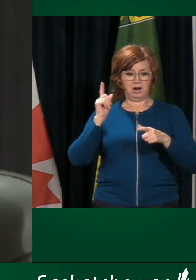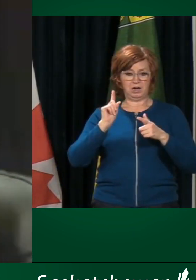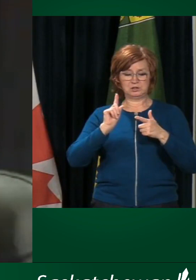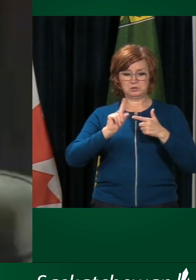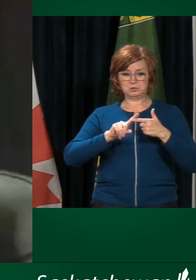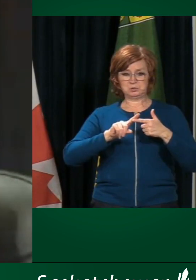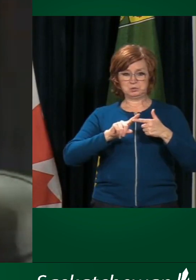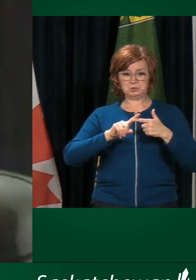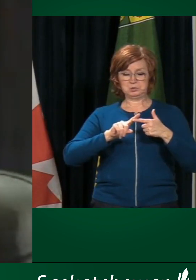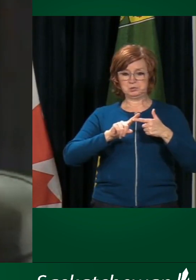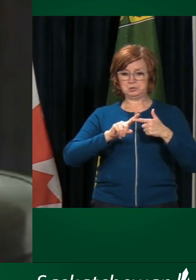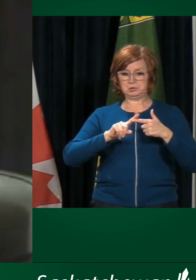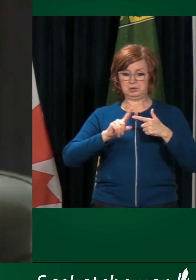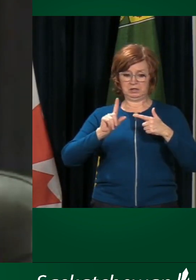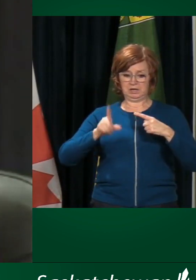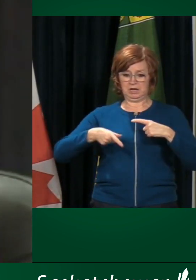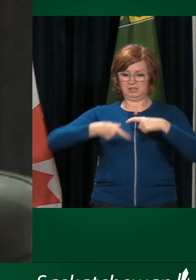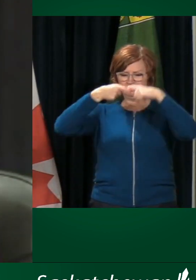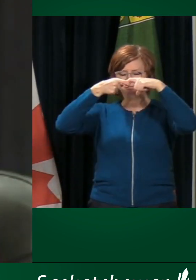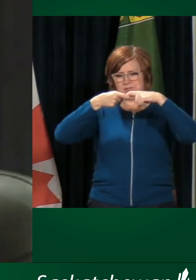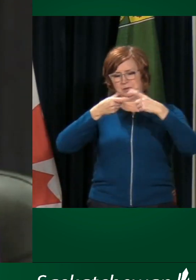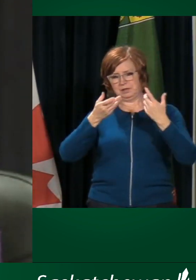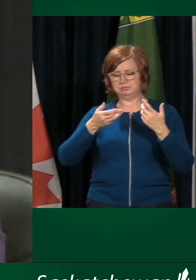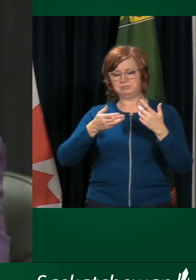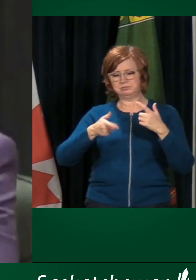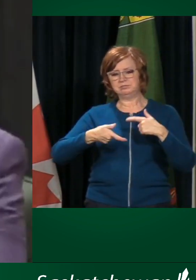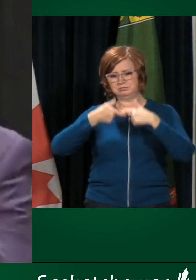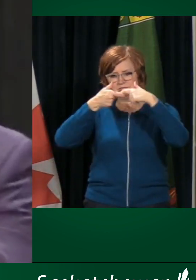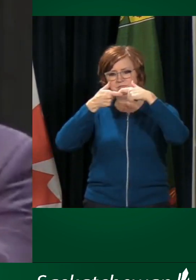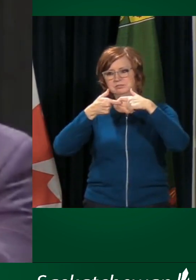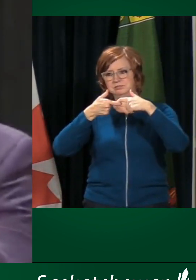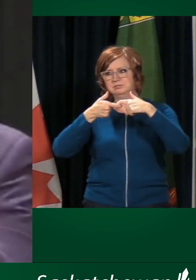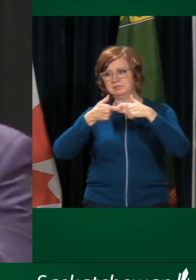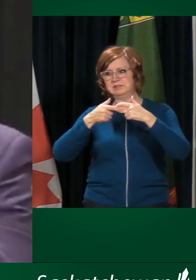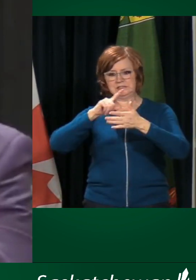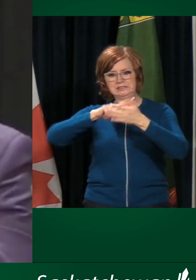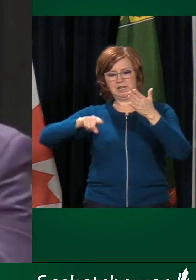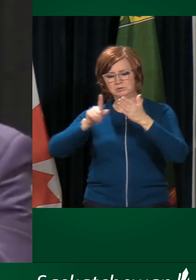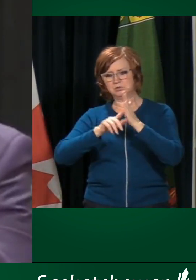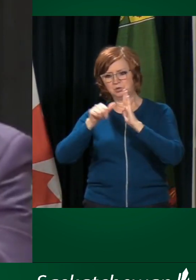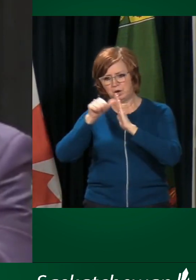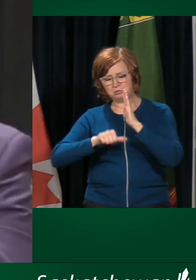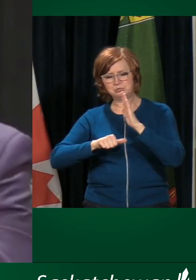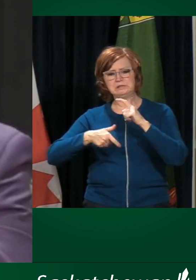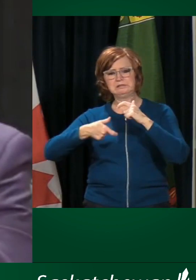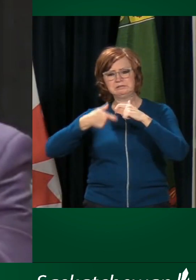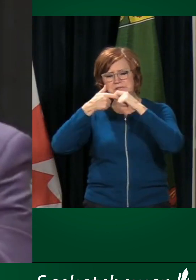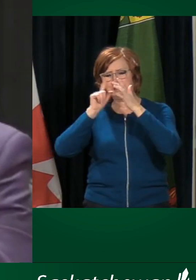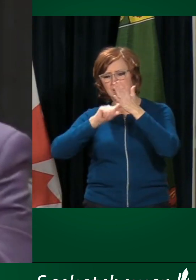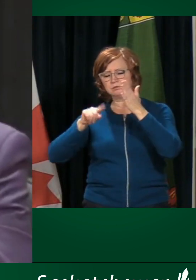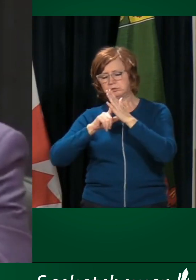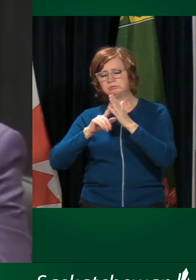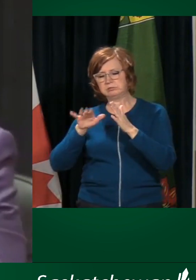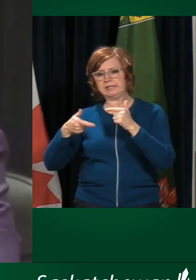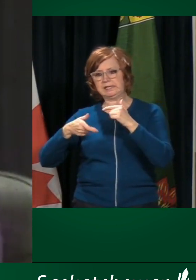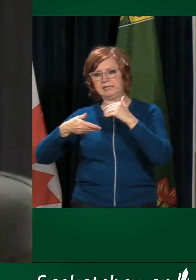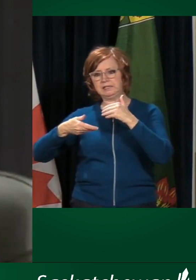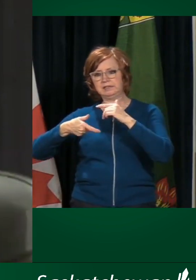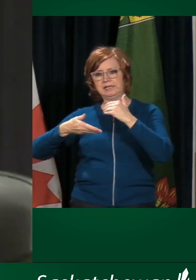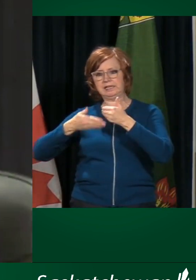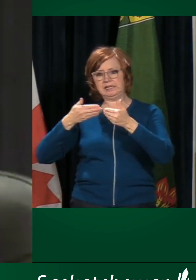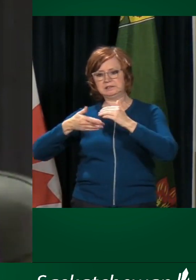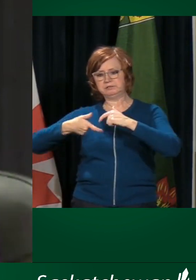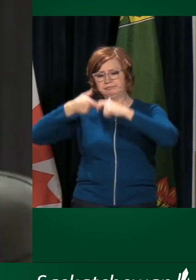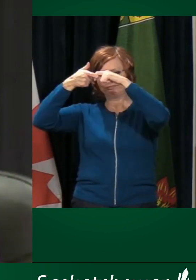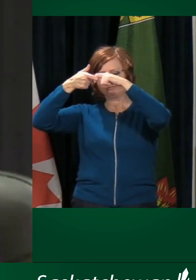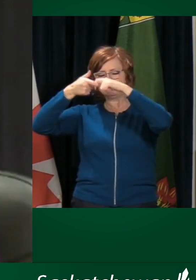but it's not as easy to gear them up, and it's not as easy to shift directions if something happens that is unpredictable. We